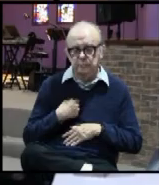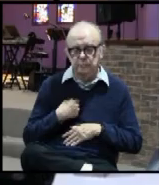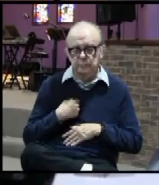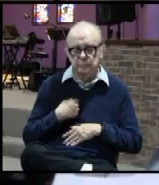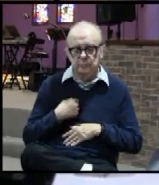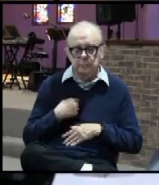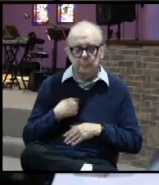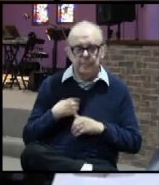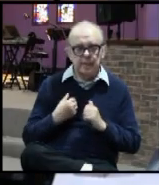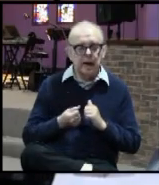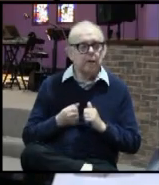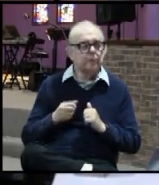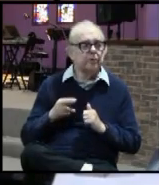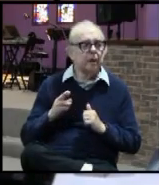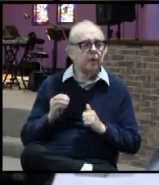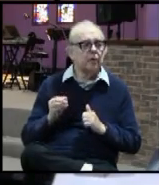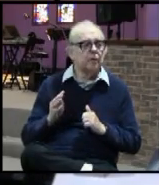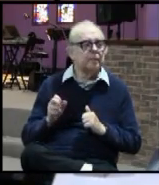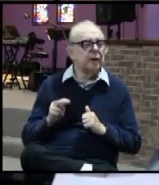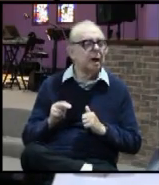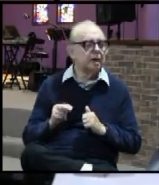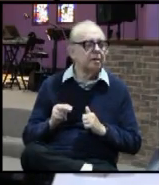"How is Robin?"